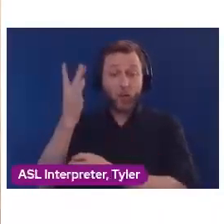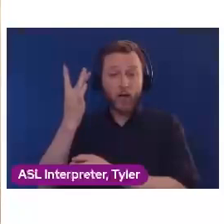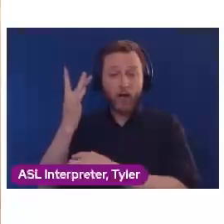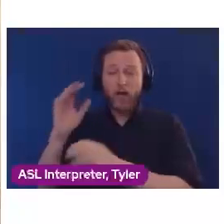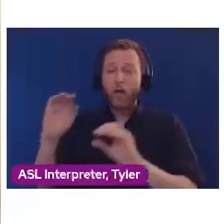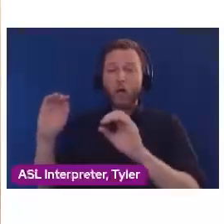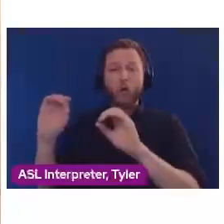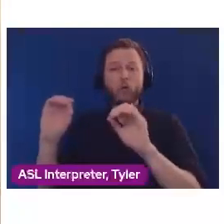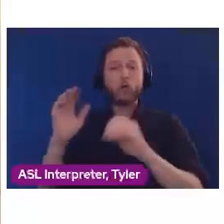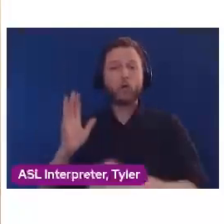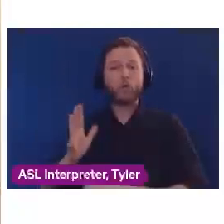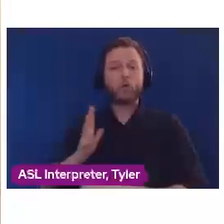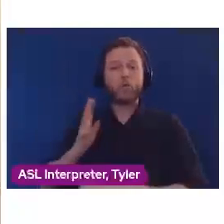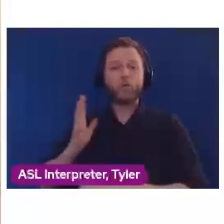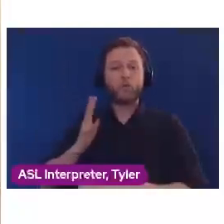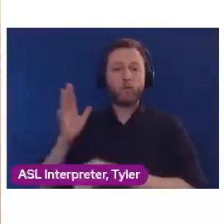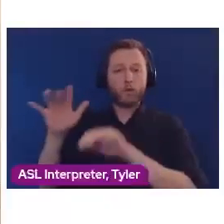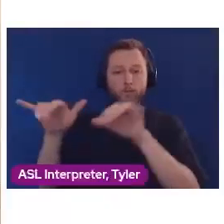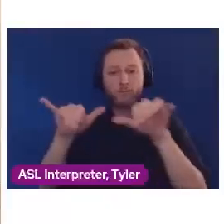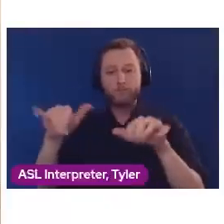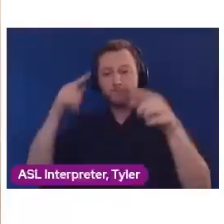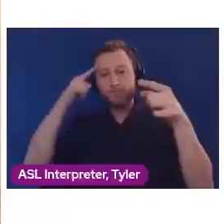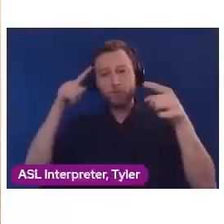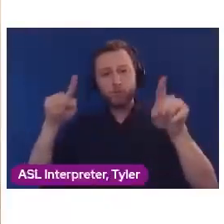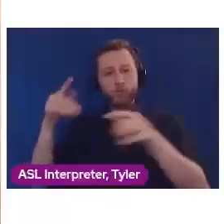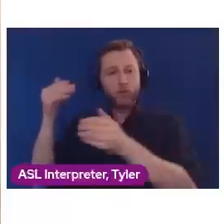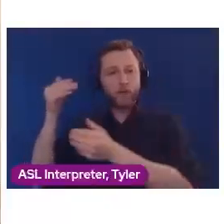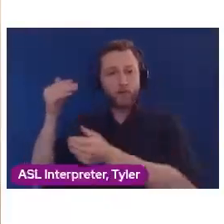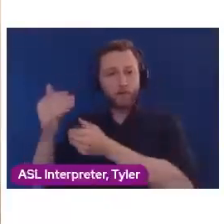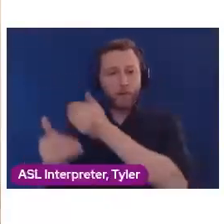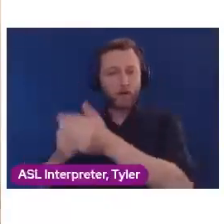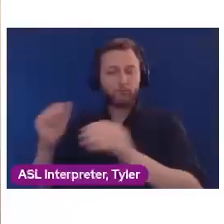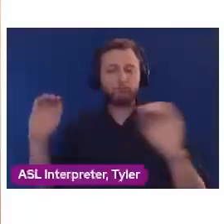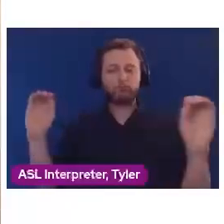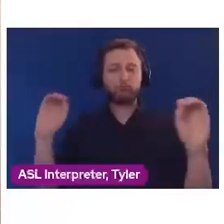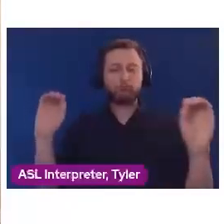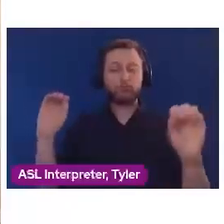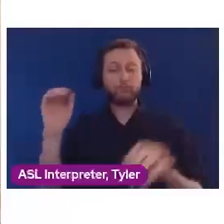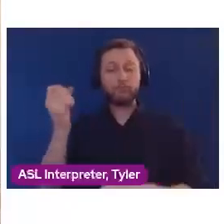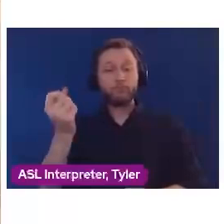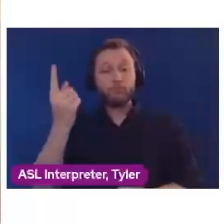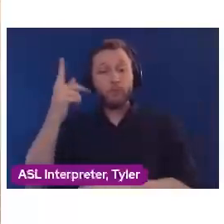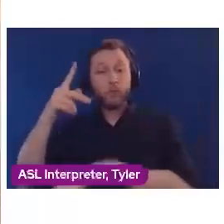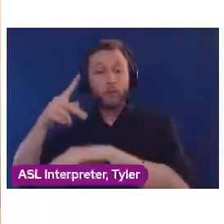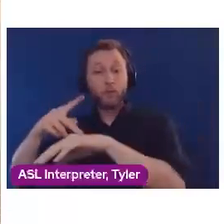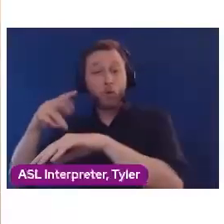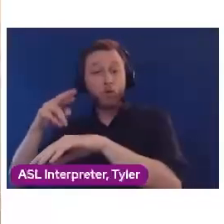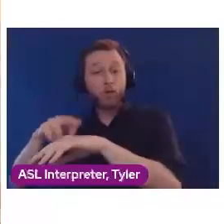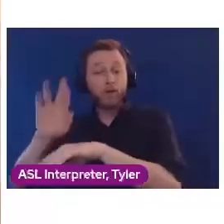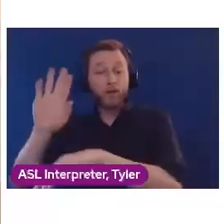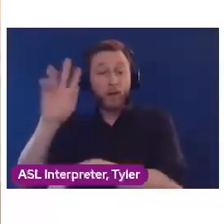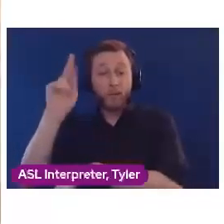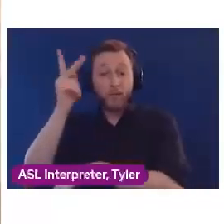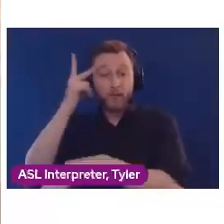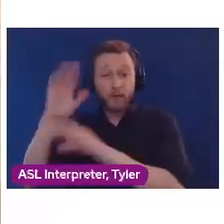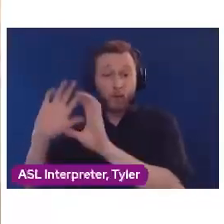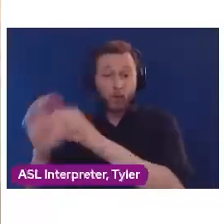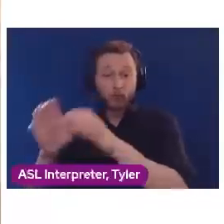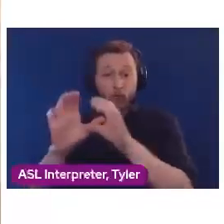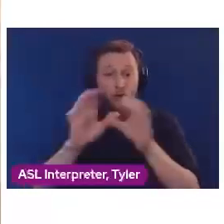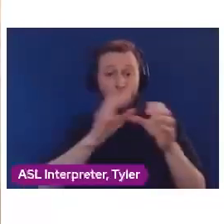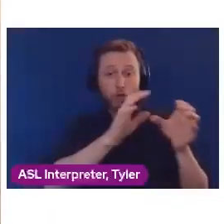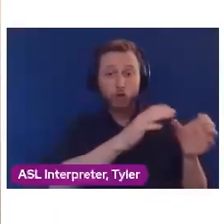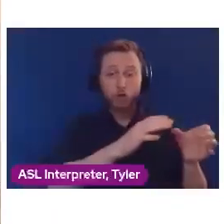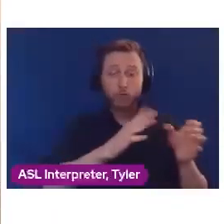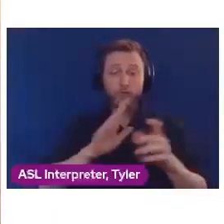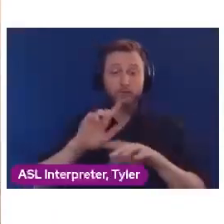process to go about this. And in Puerto Rico, political parties are not organized by Democrat or